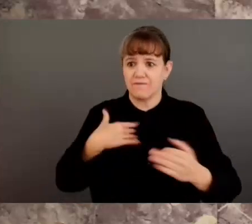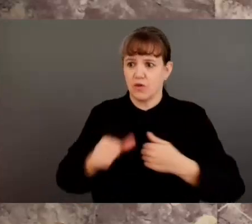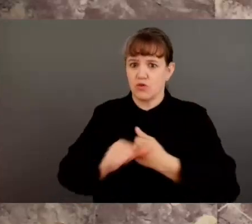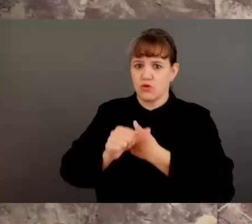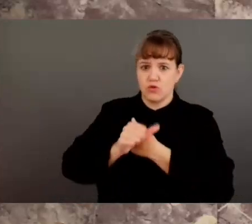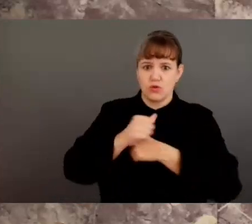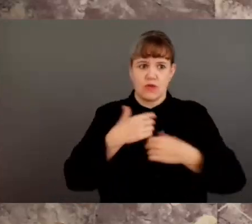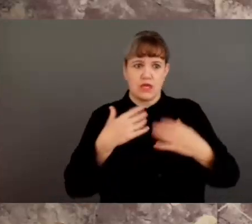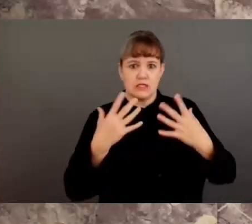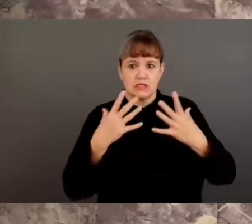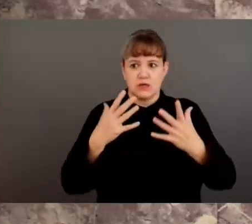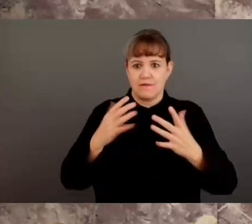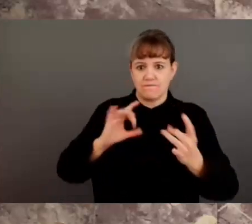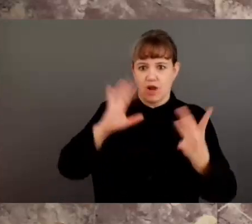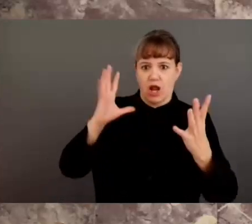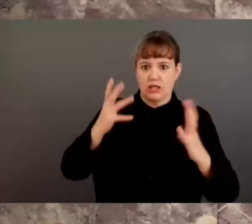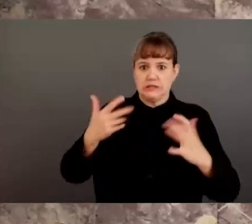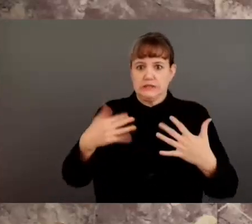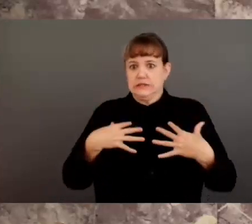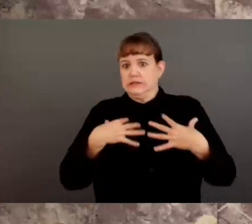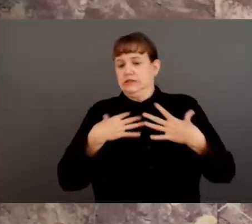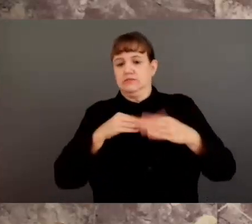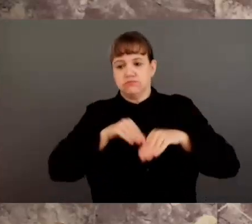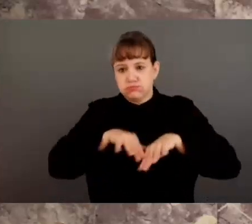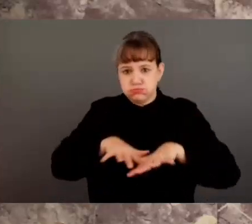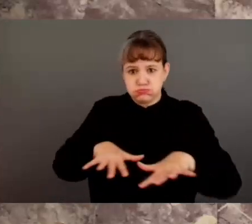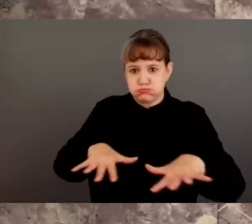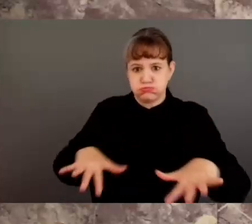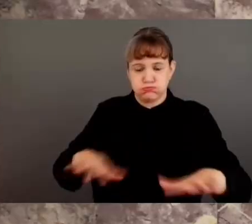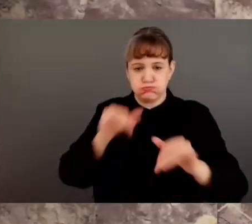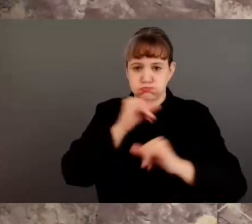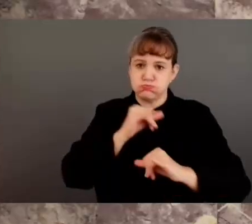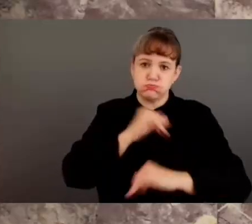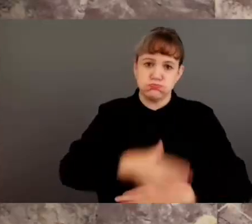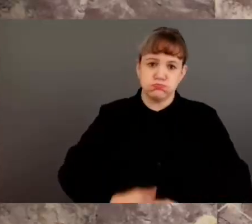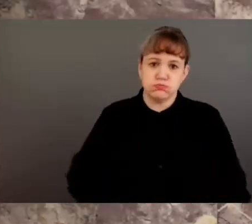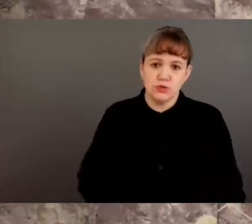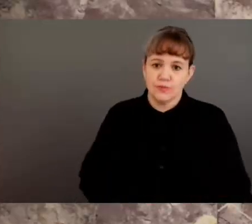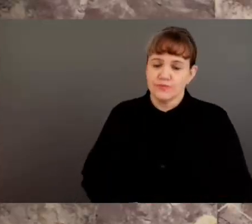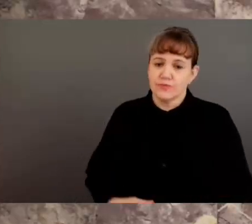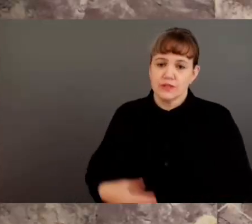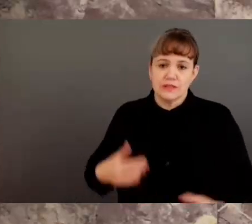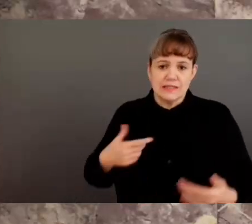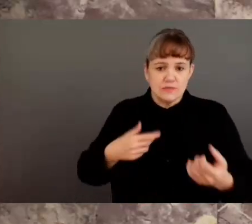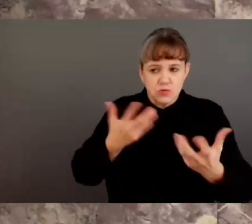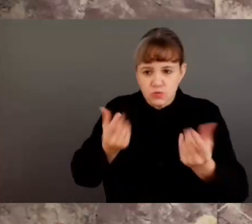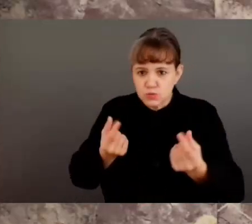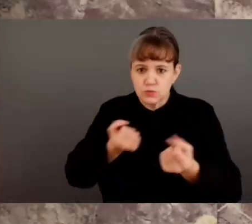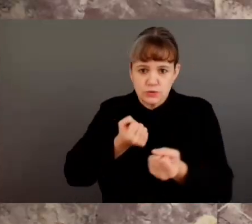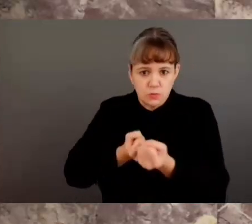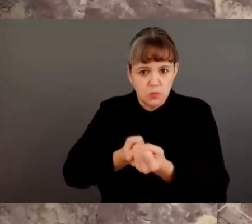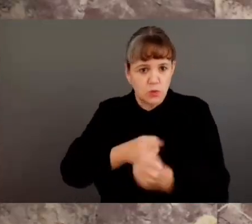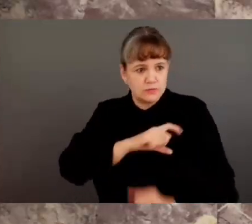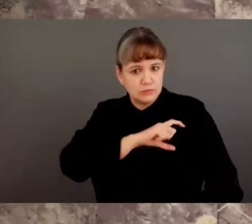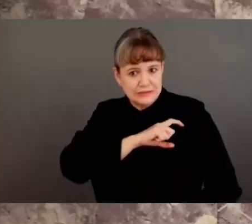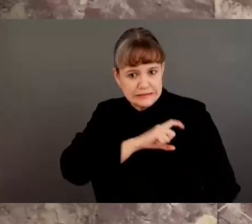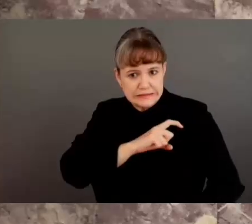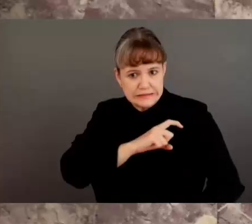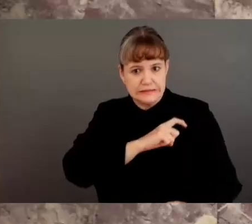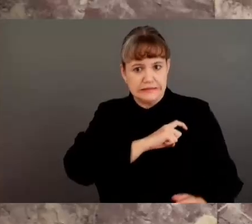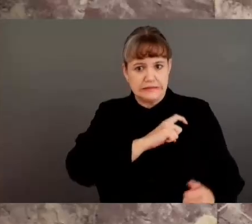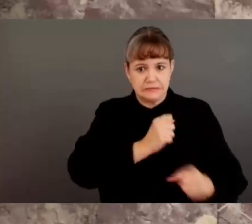we are doing everything we can to support the police to ensure that they have the tools